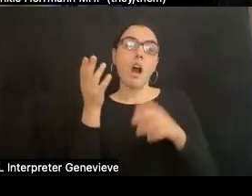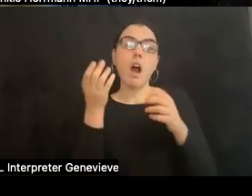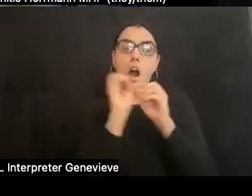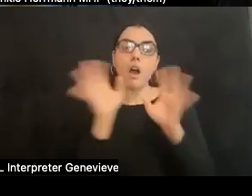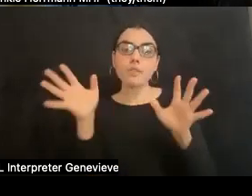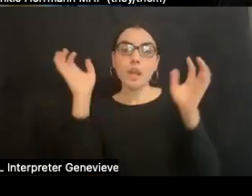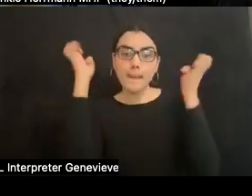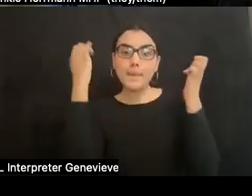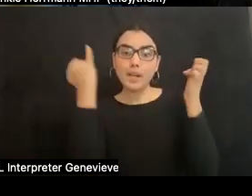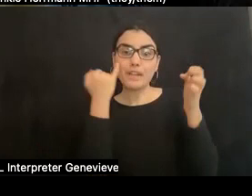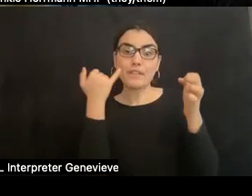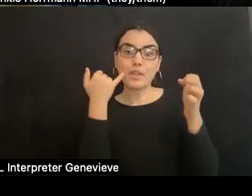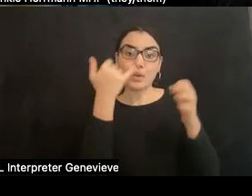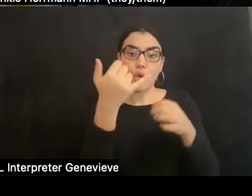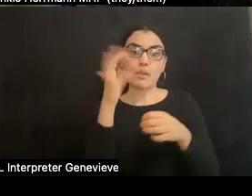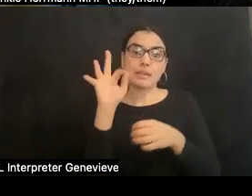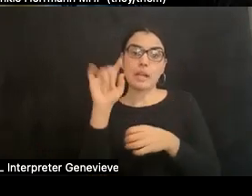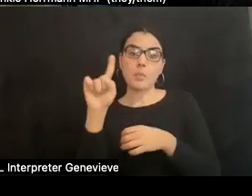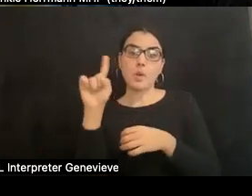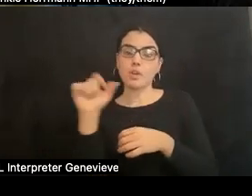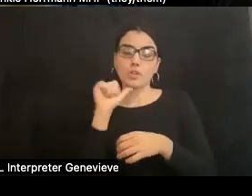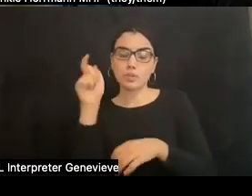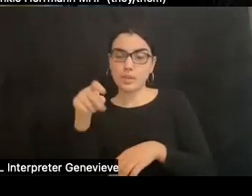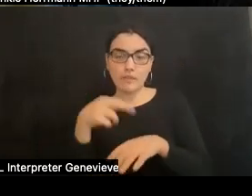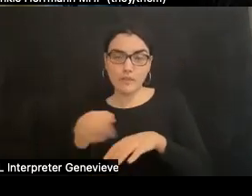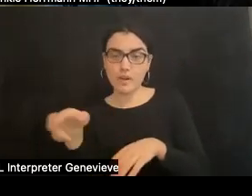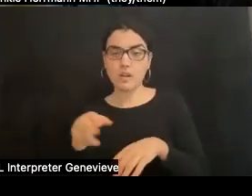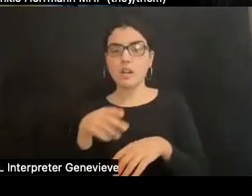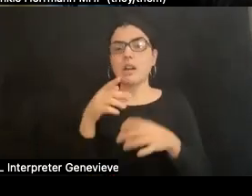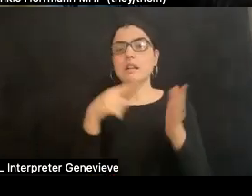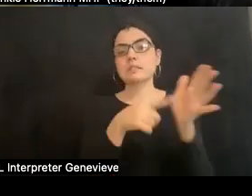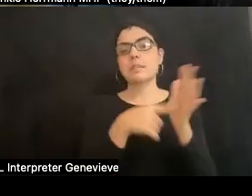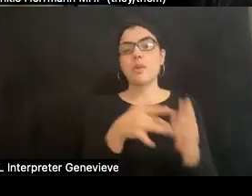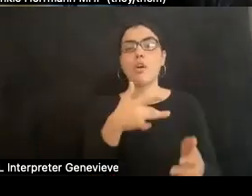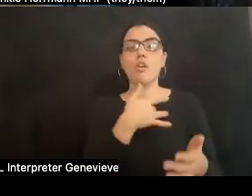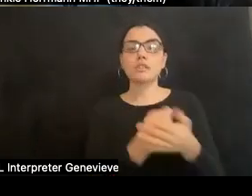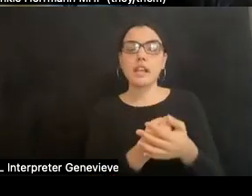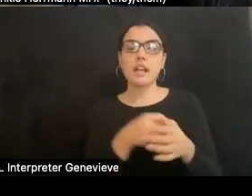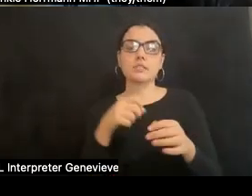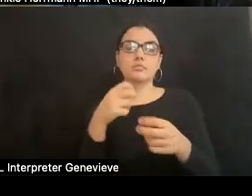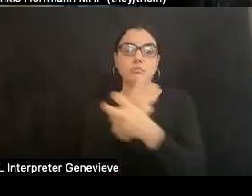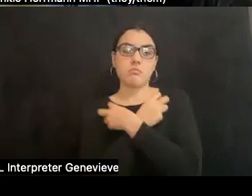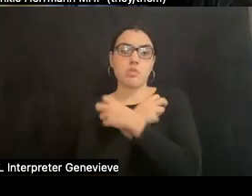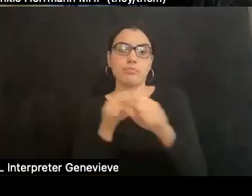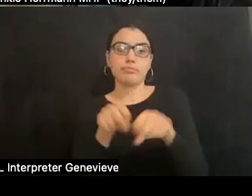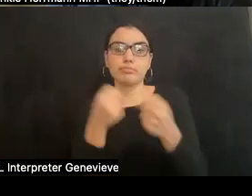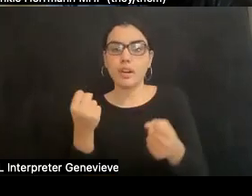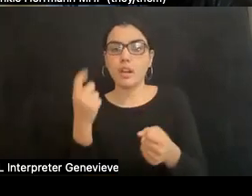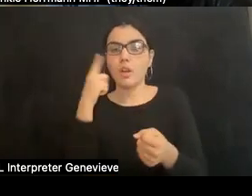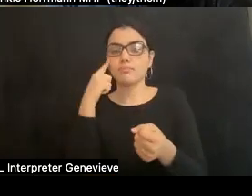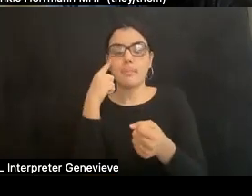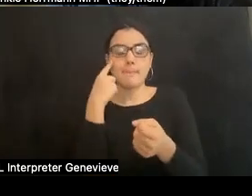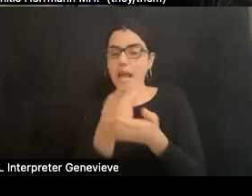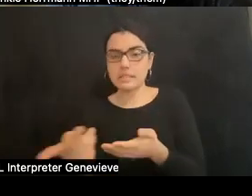something, those you do not need a referral. So examples are heart attack, broken bones, loss of consciousness,